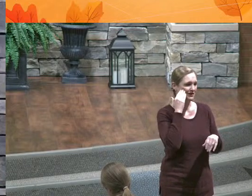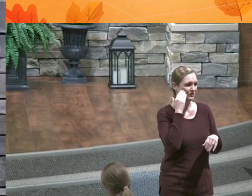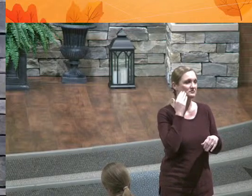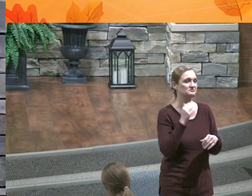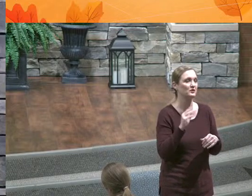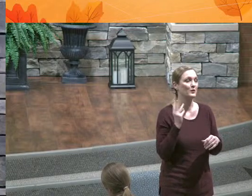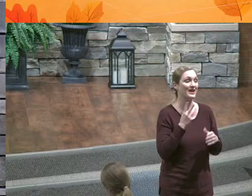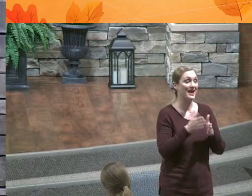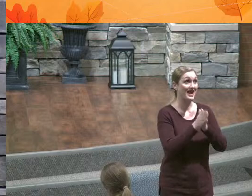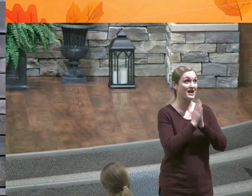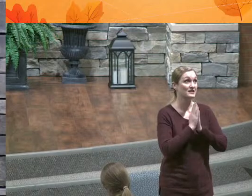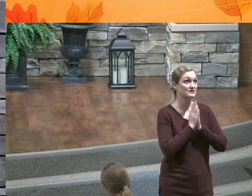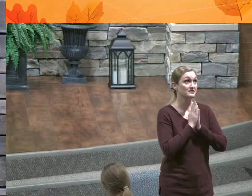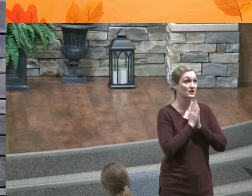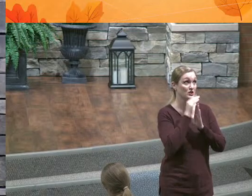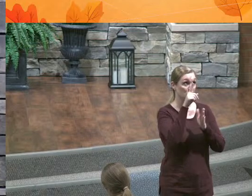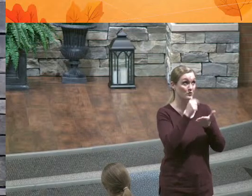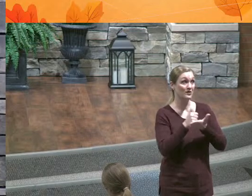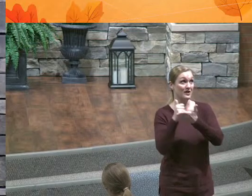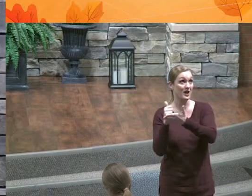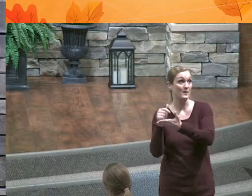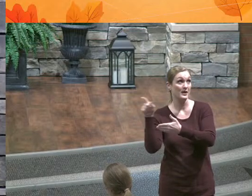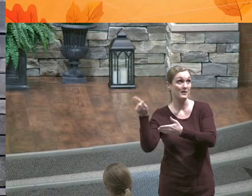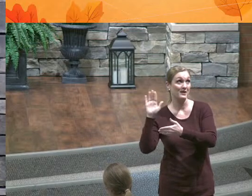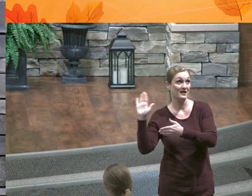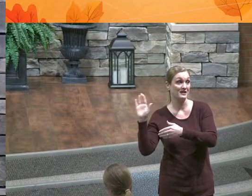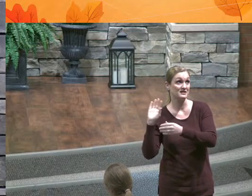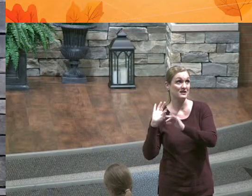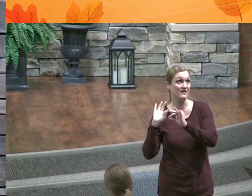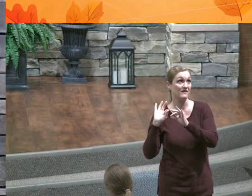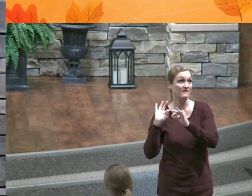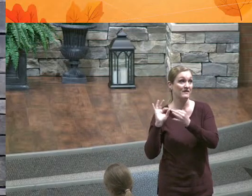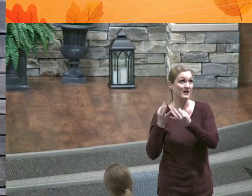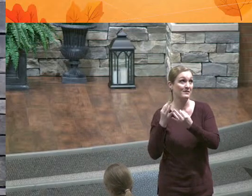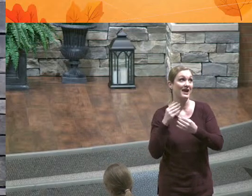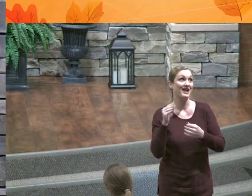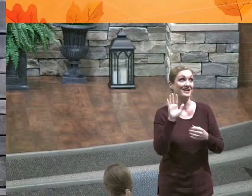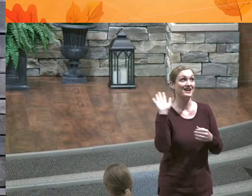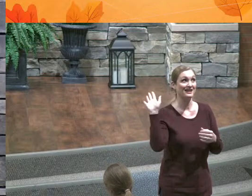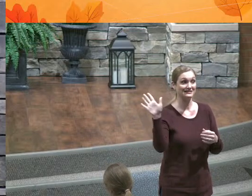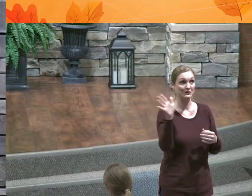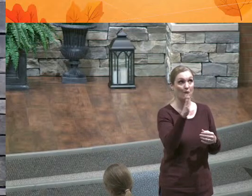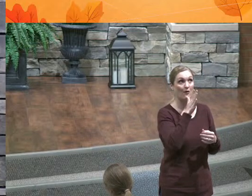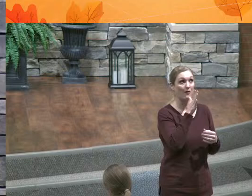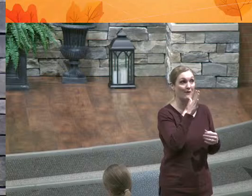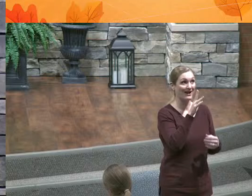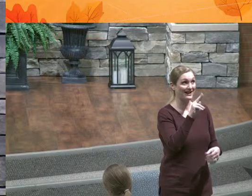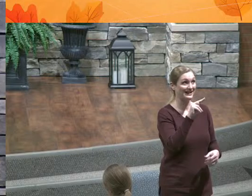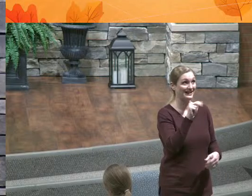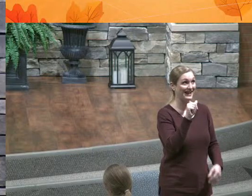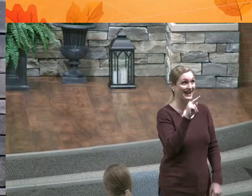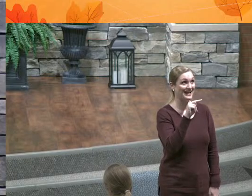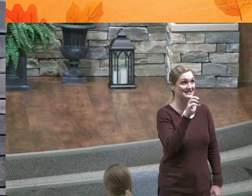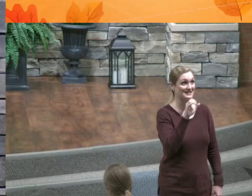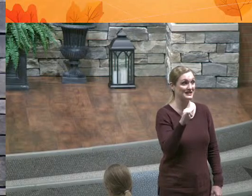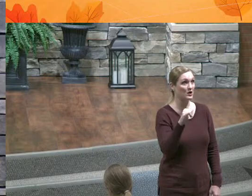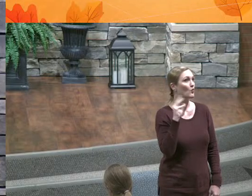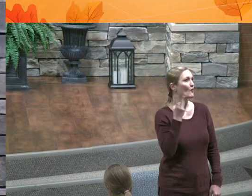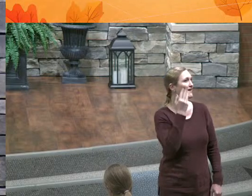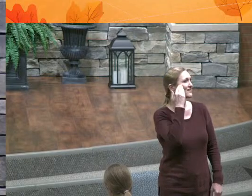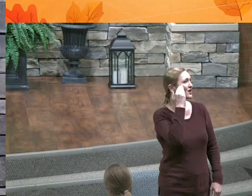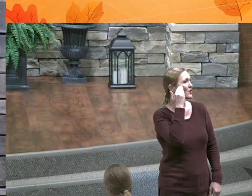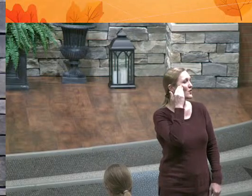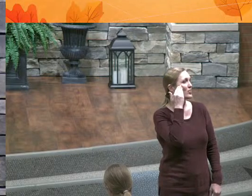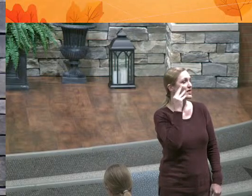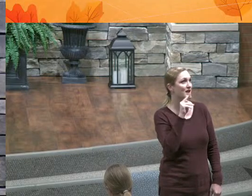We ask you to be with him and his family, and particularly Miss Nancy, his mother. We know that she is close to you